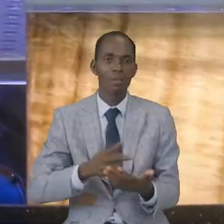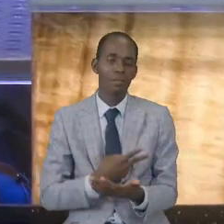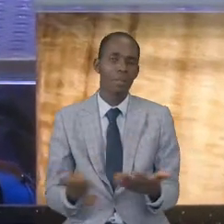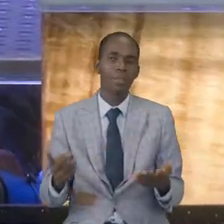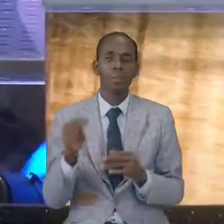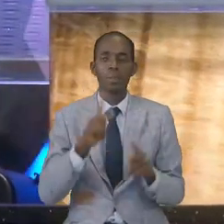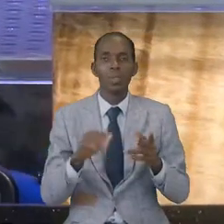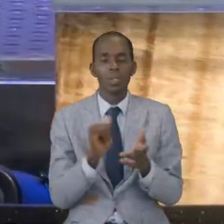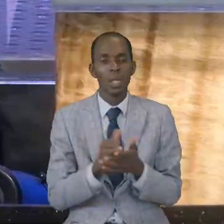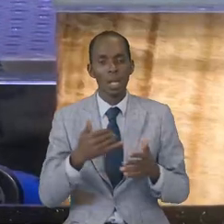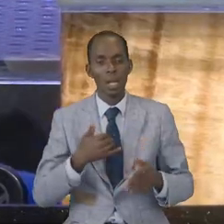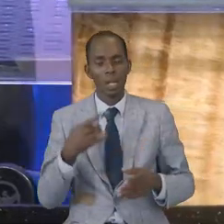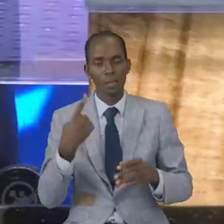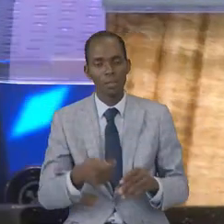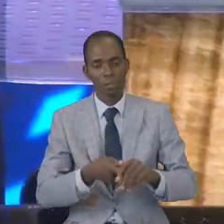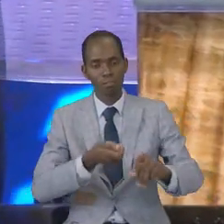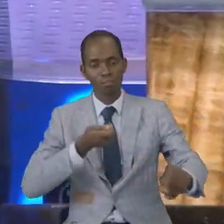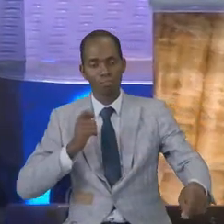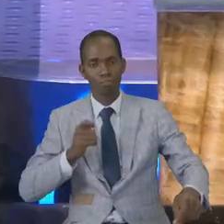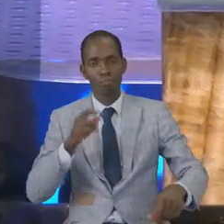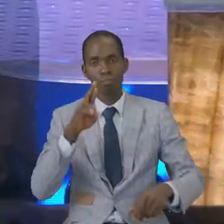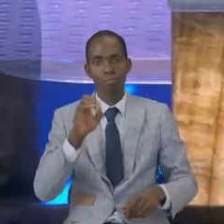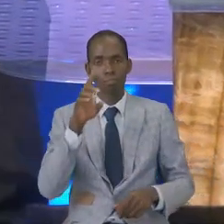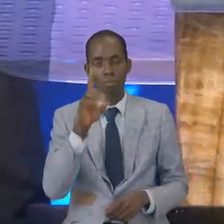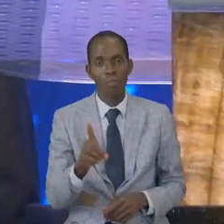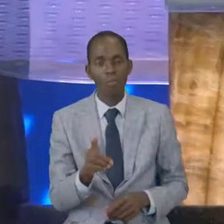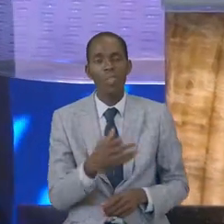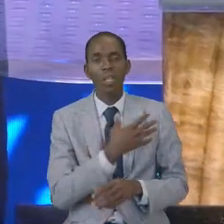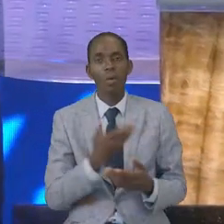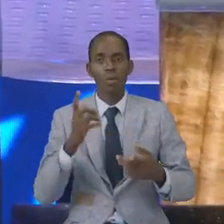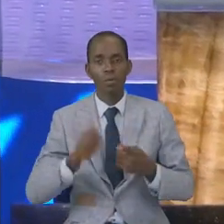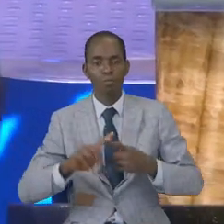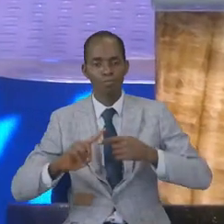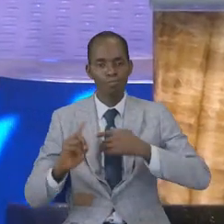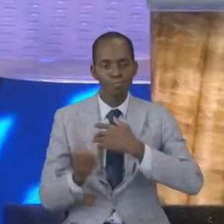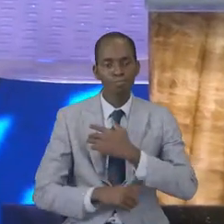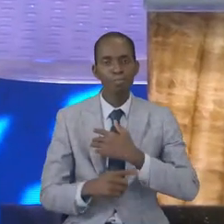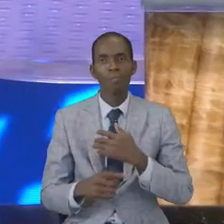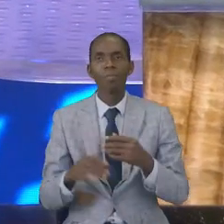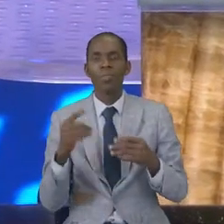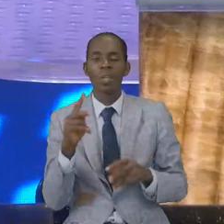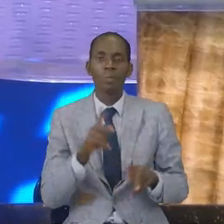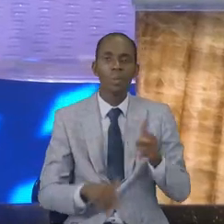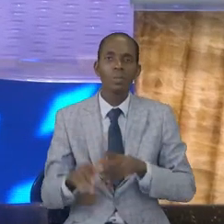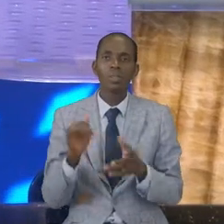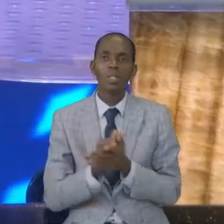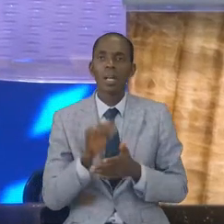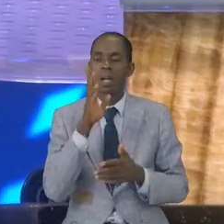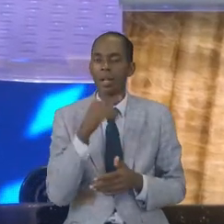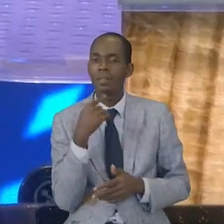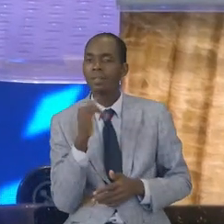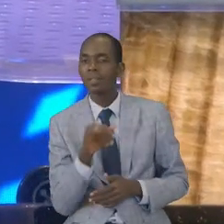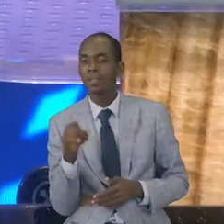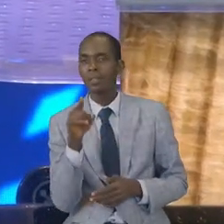hold the rod and they want to smite and they want to kind of weep, the people that are telling